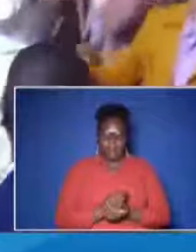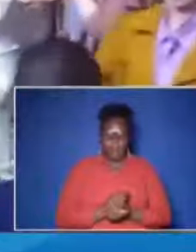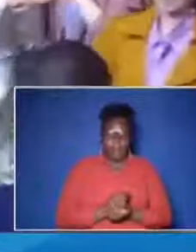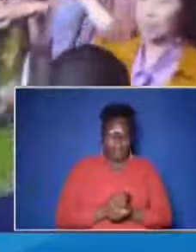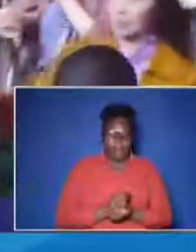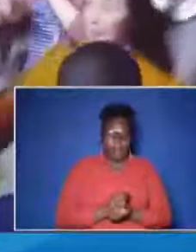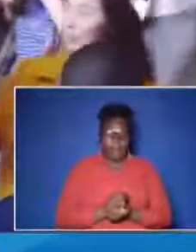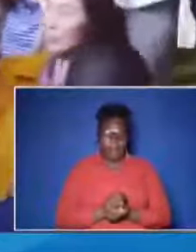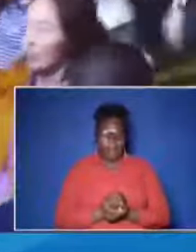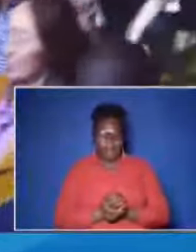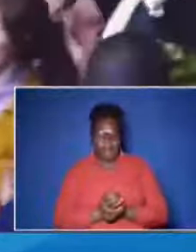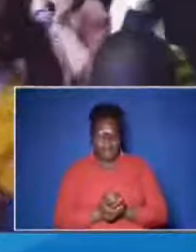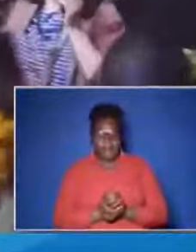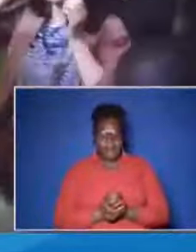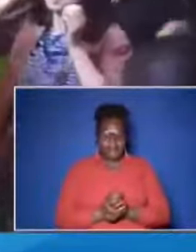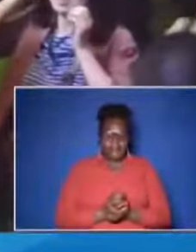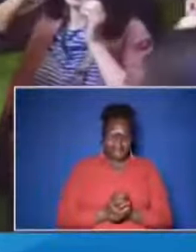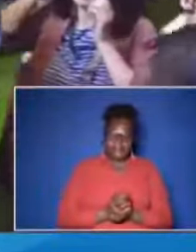China